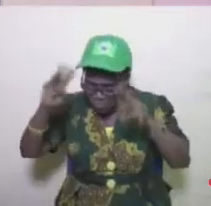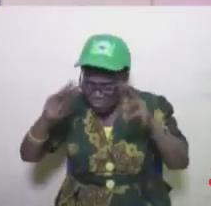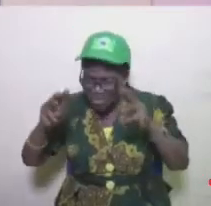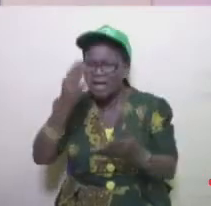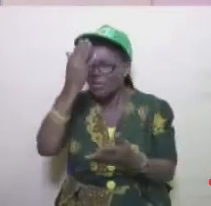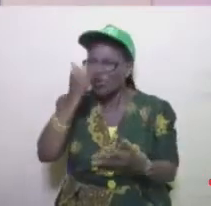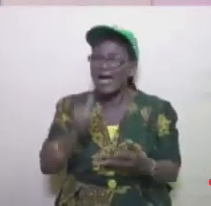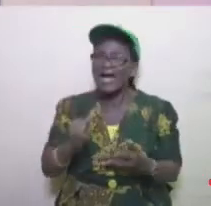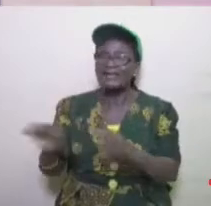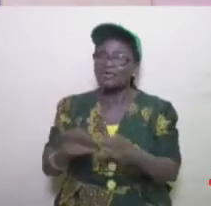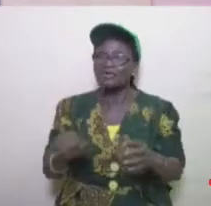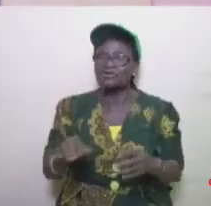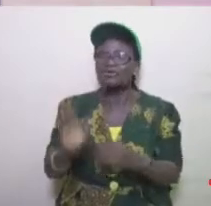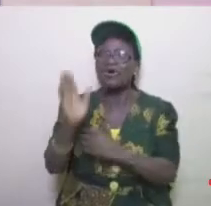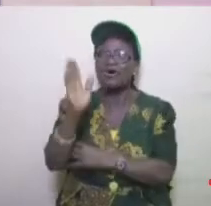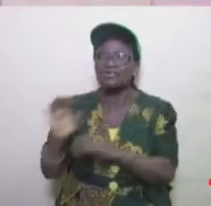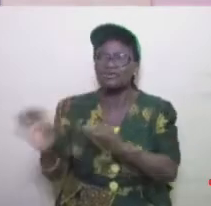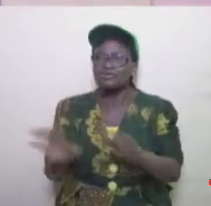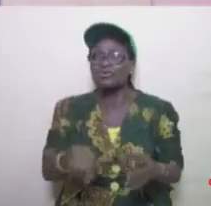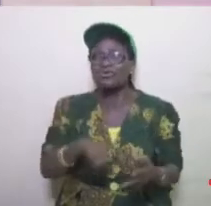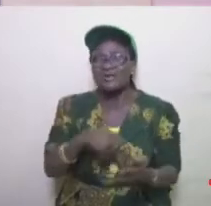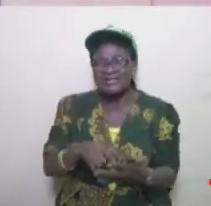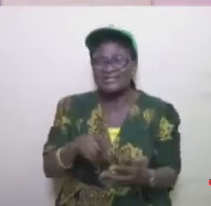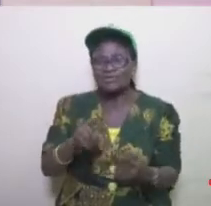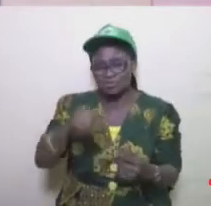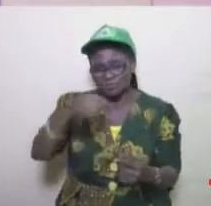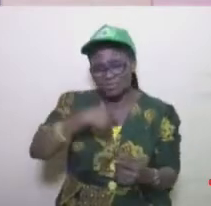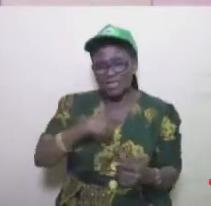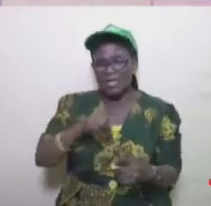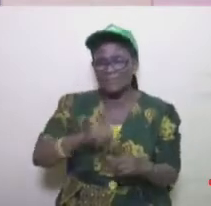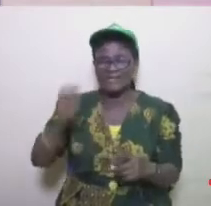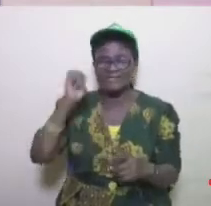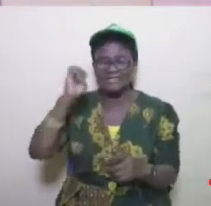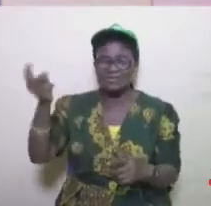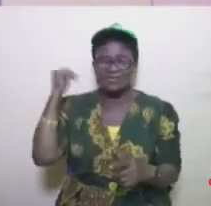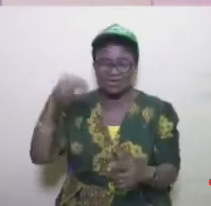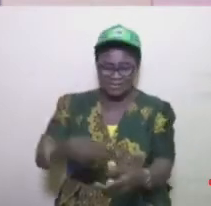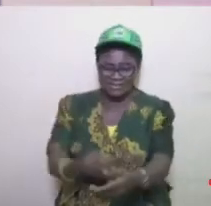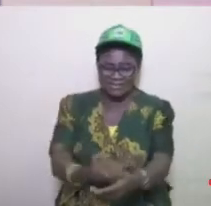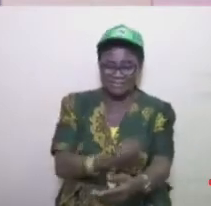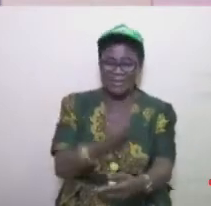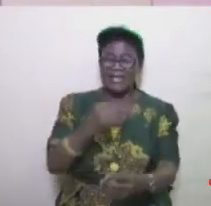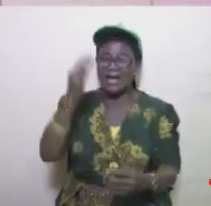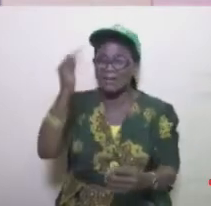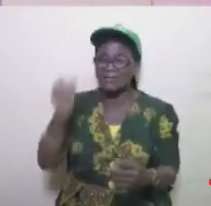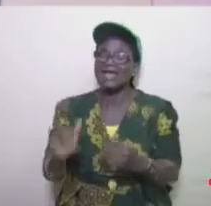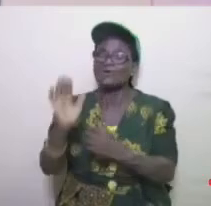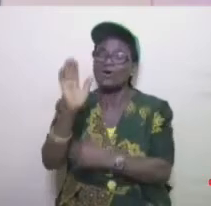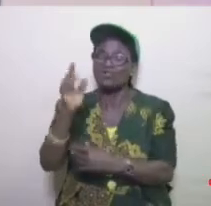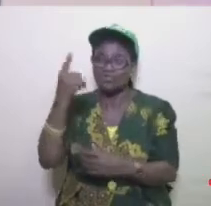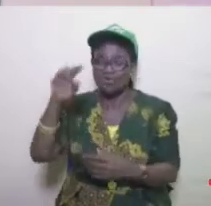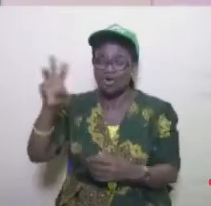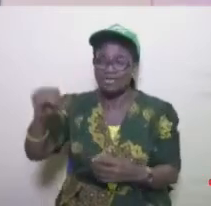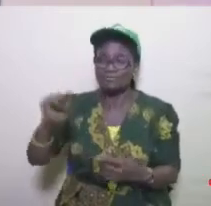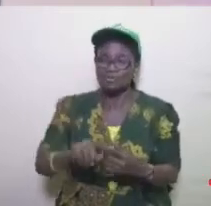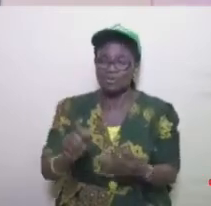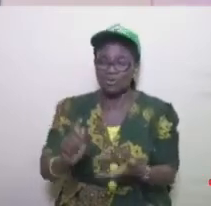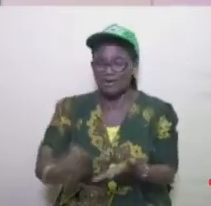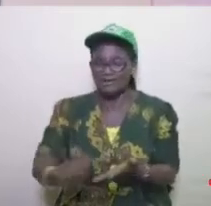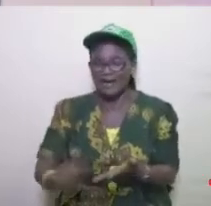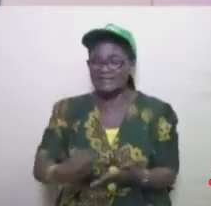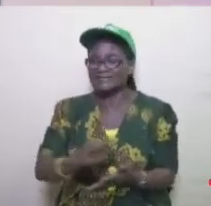But then, he was inspired by God to write a book. And that book landed him into